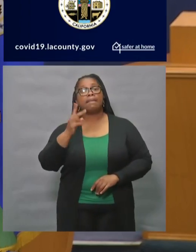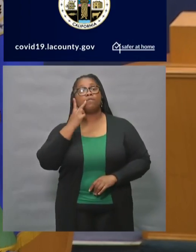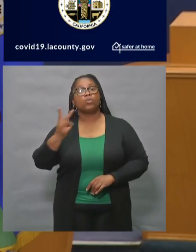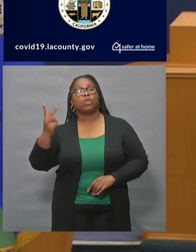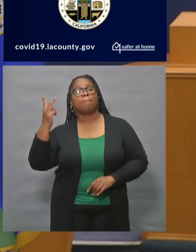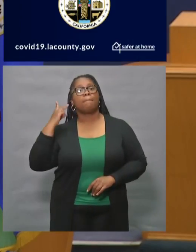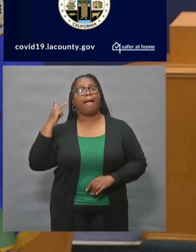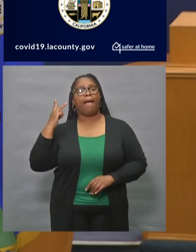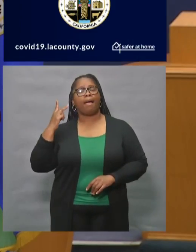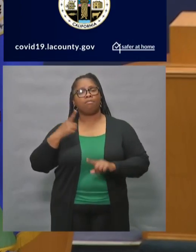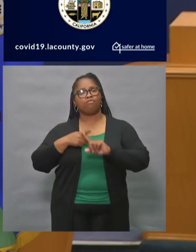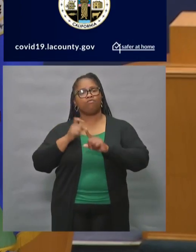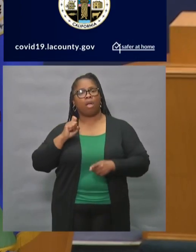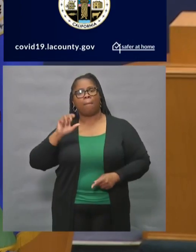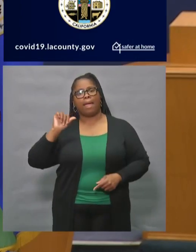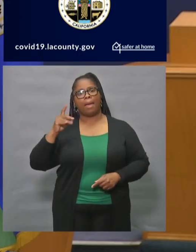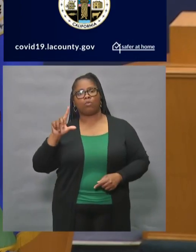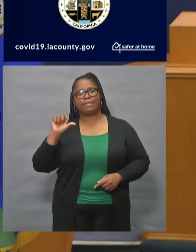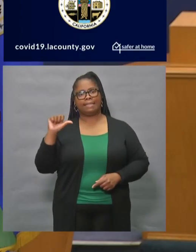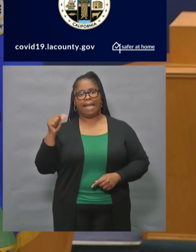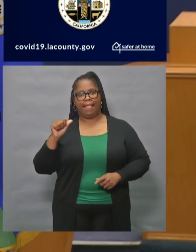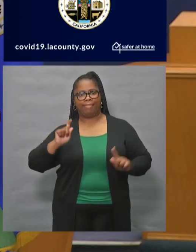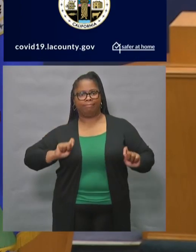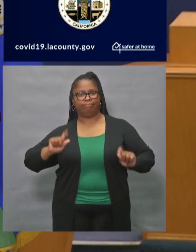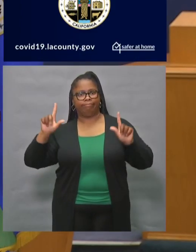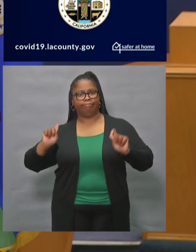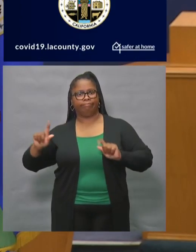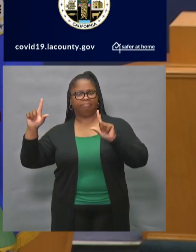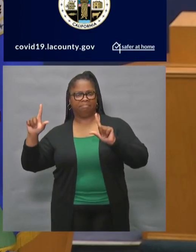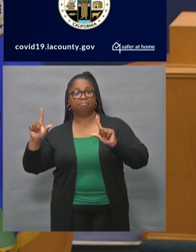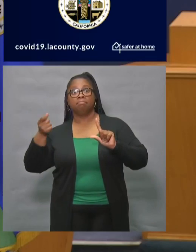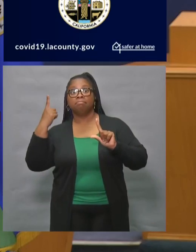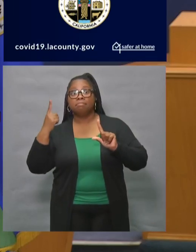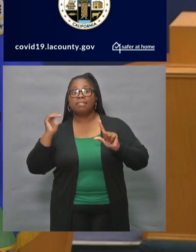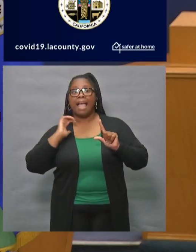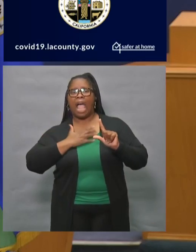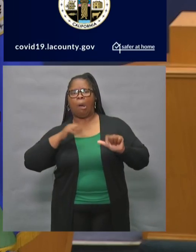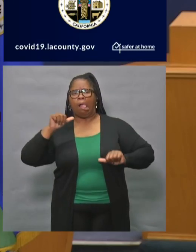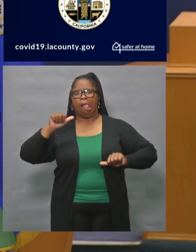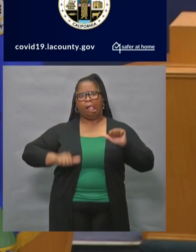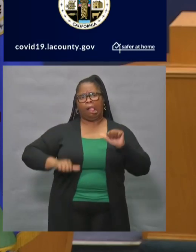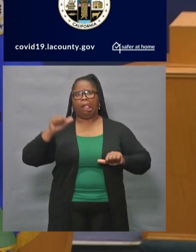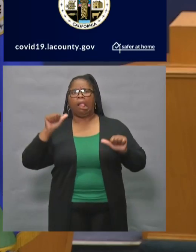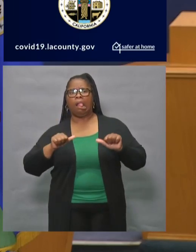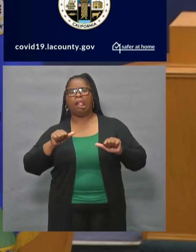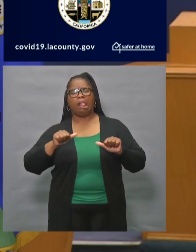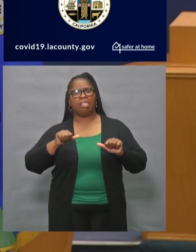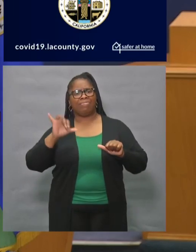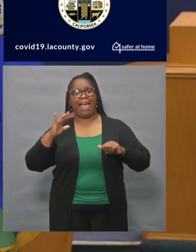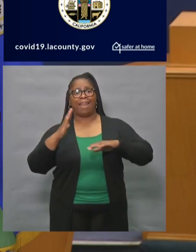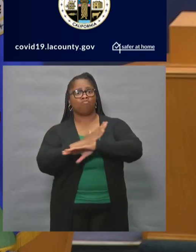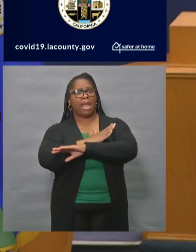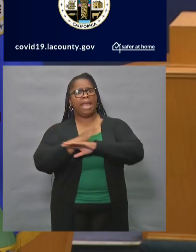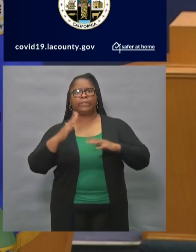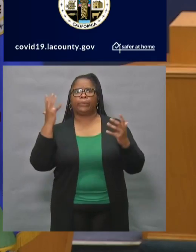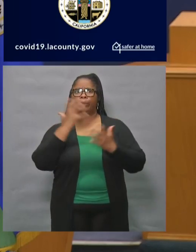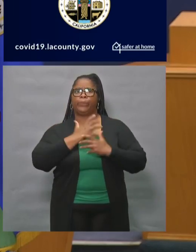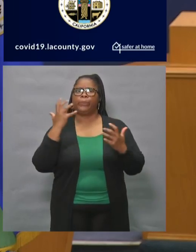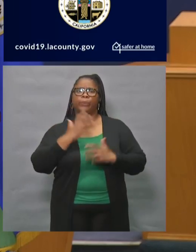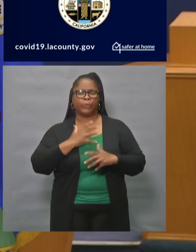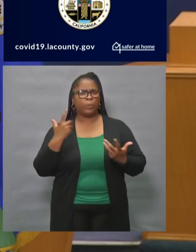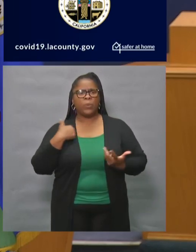presented back on the 10th, there was quite a range of uncertainty regarding the trajectory that the epidemic was going to take in LA